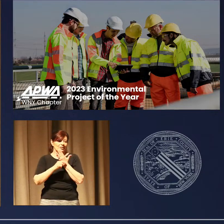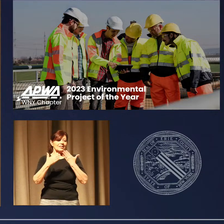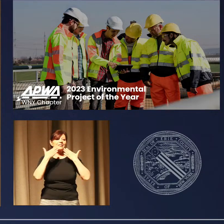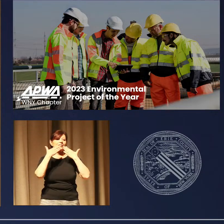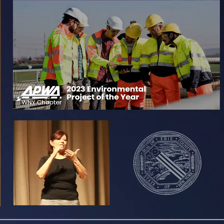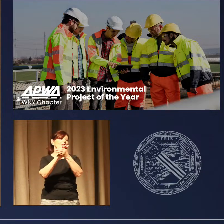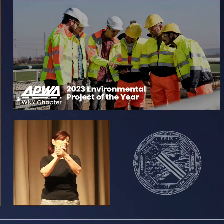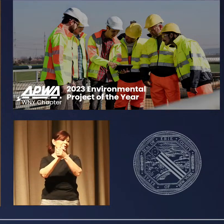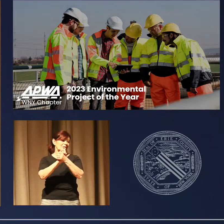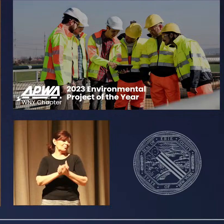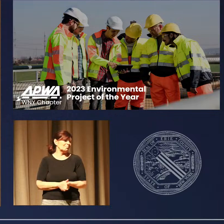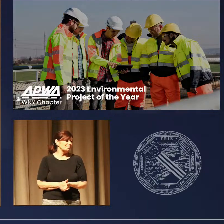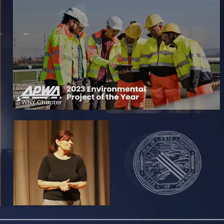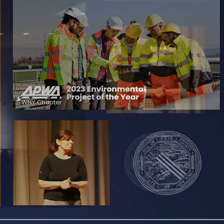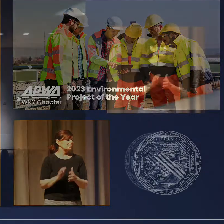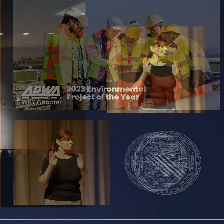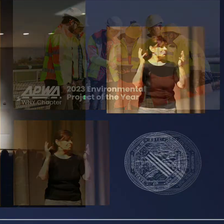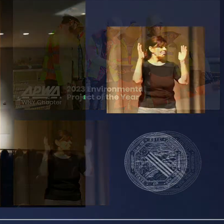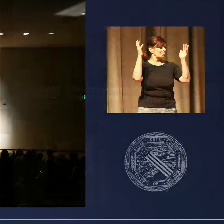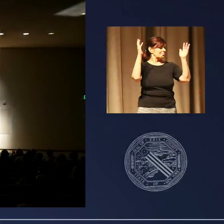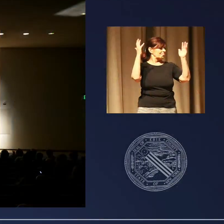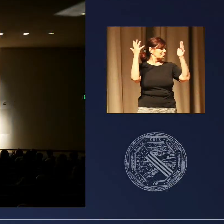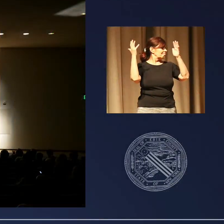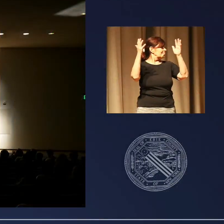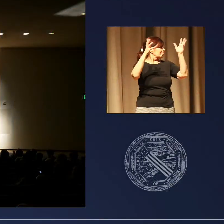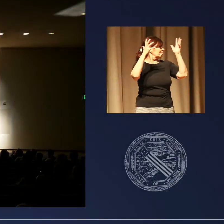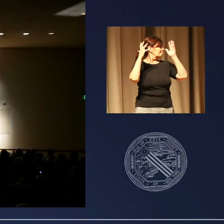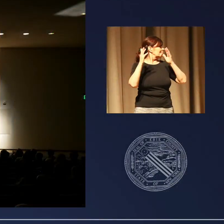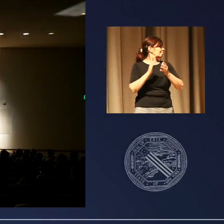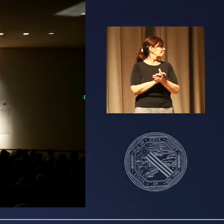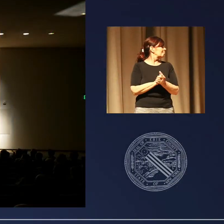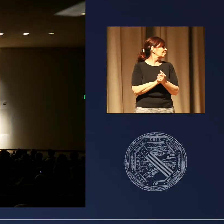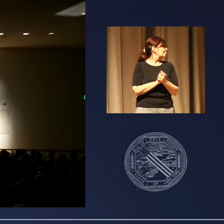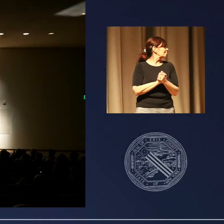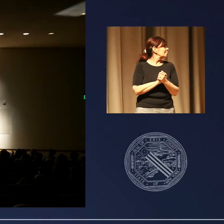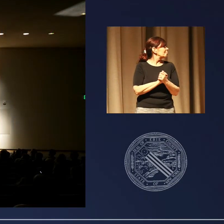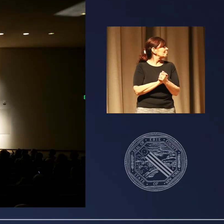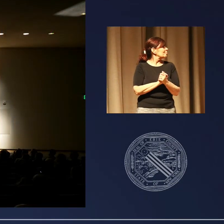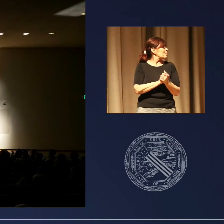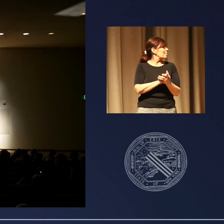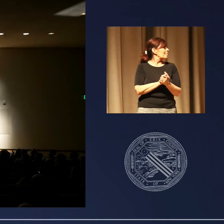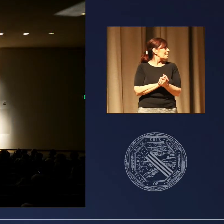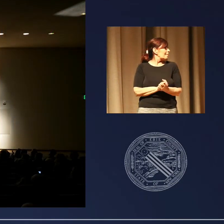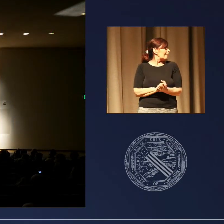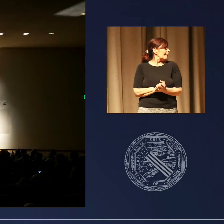Congratulations and thank you.